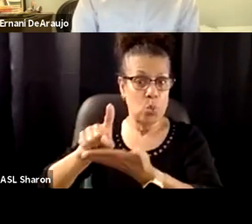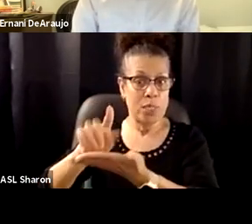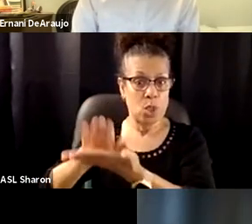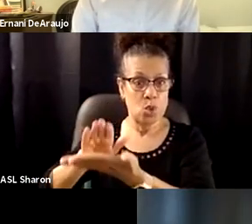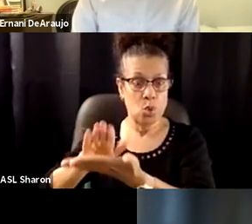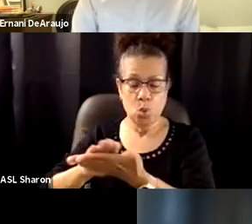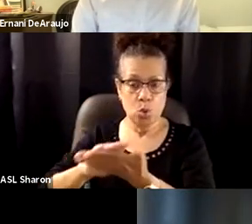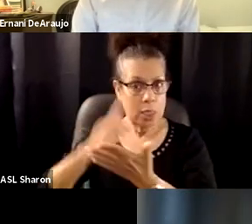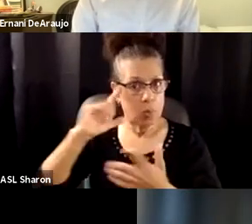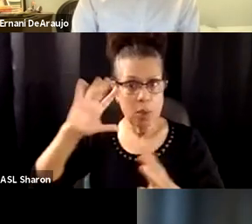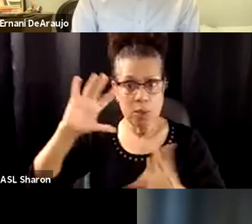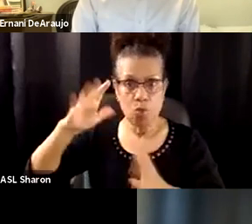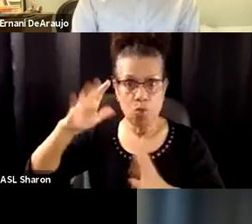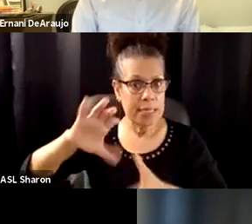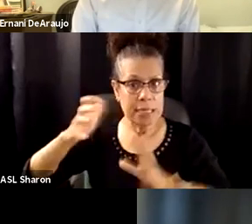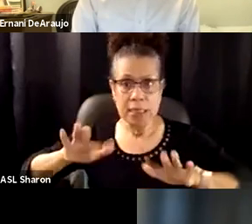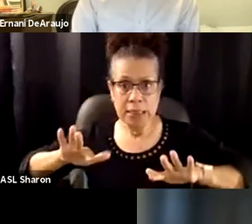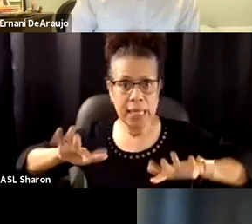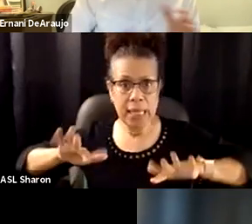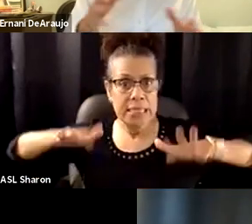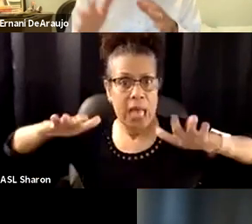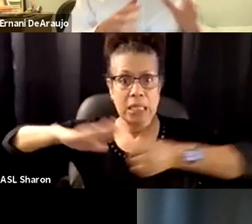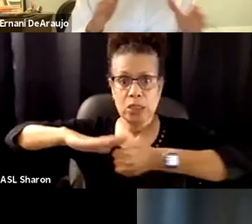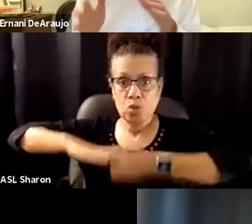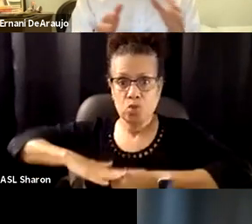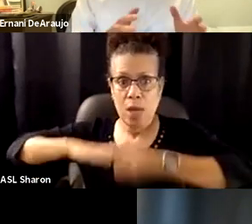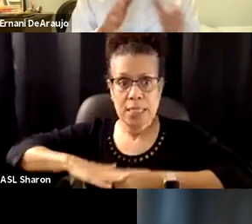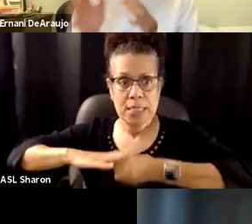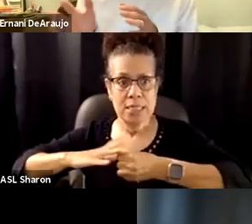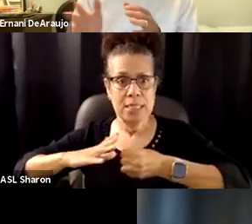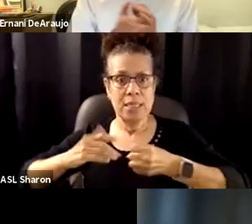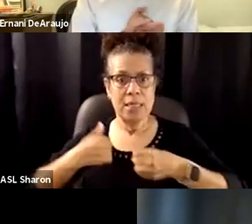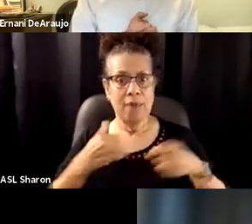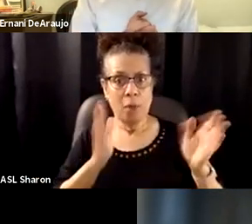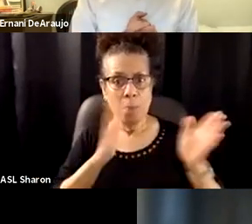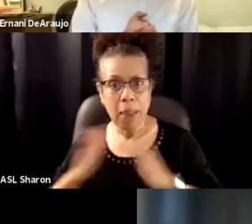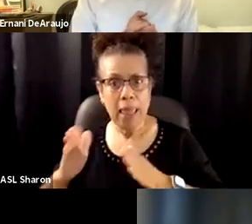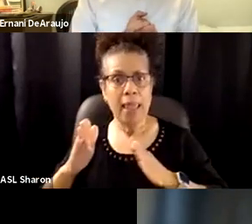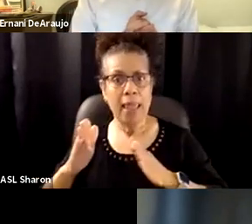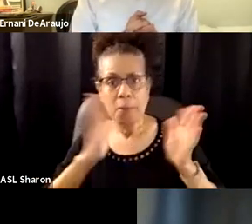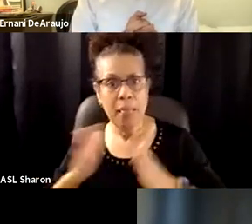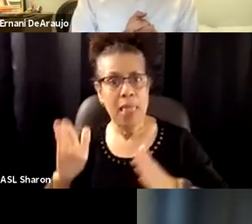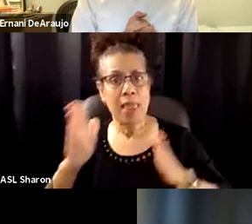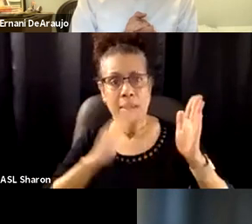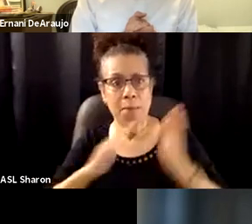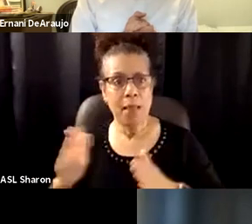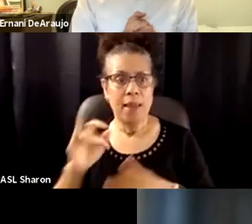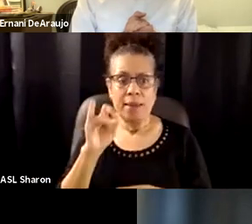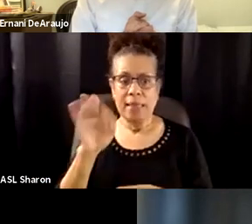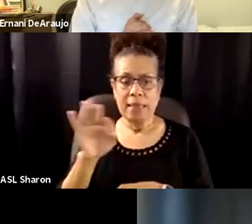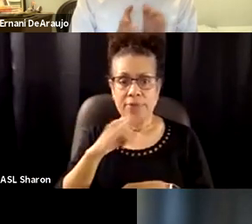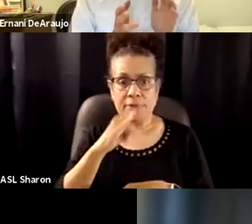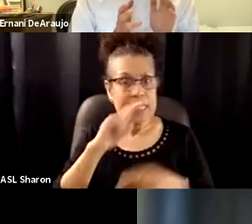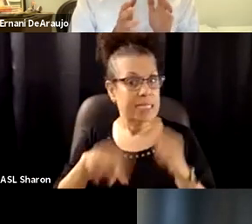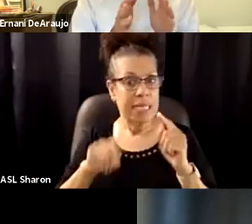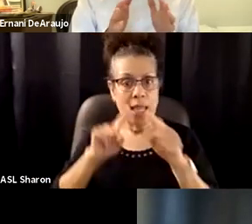fiasco anxiety ridden trying to create all these multiple plans if they weren't going to get transportation to